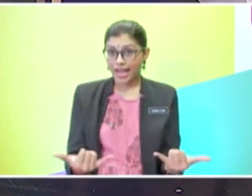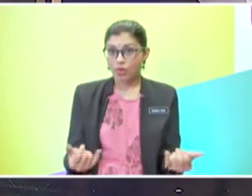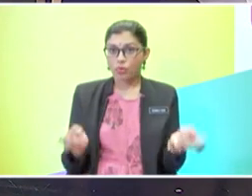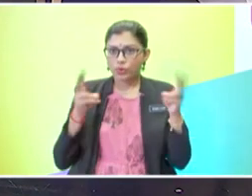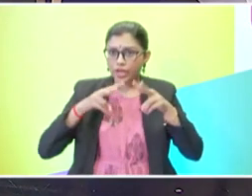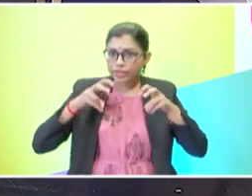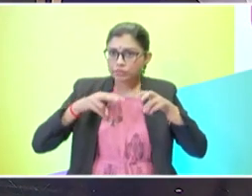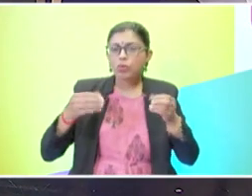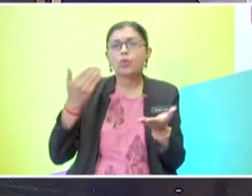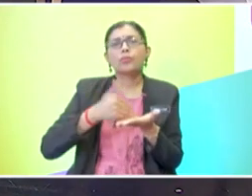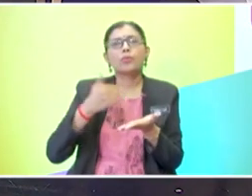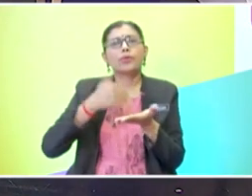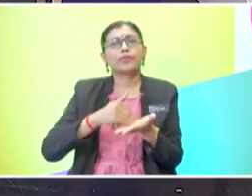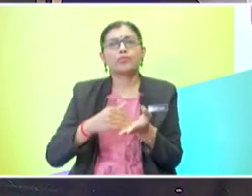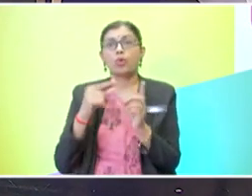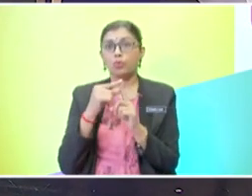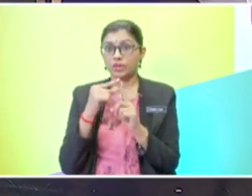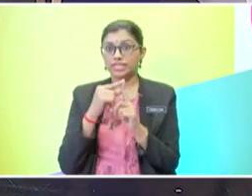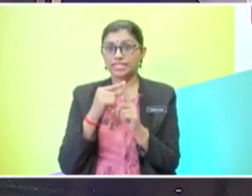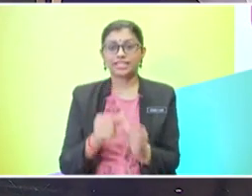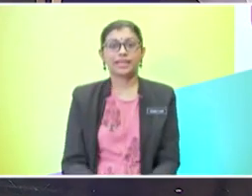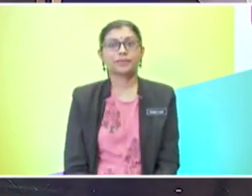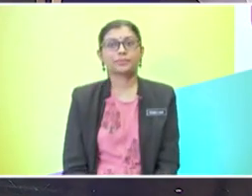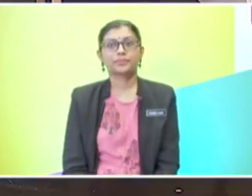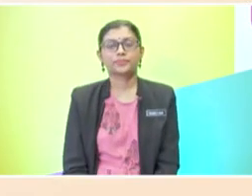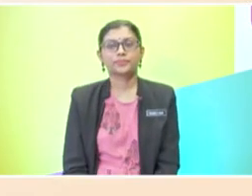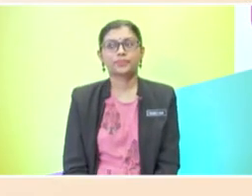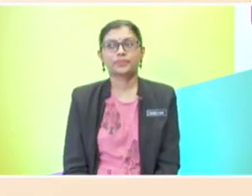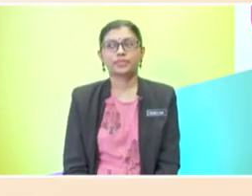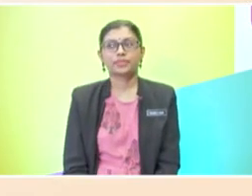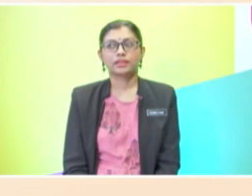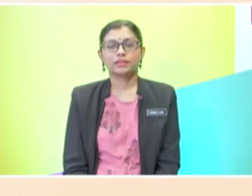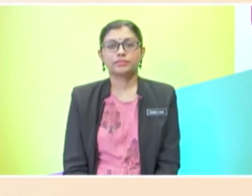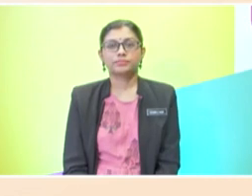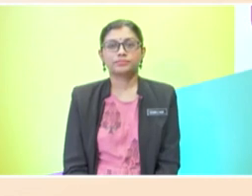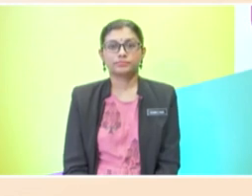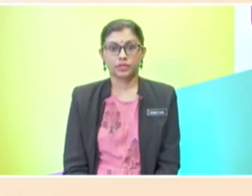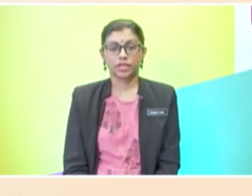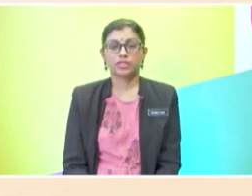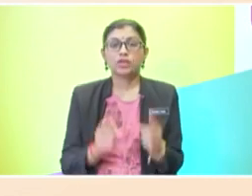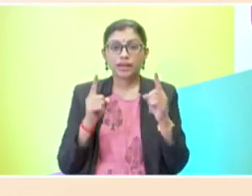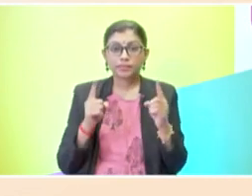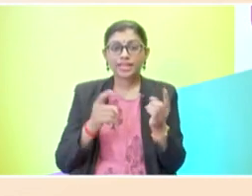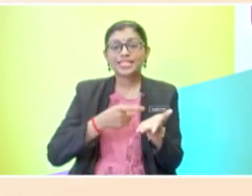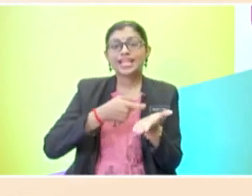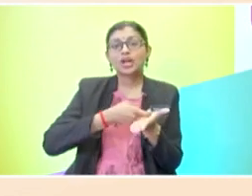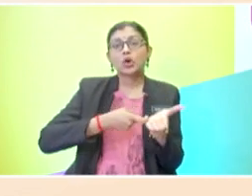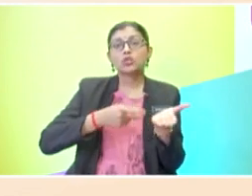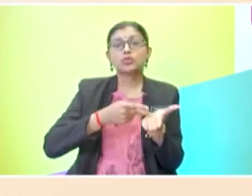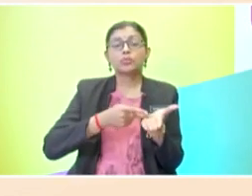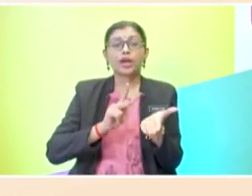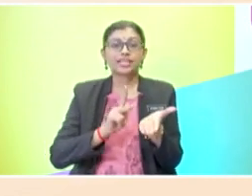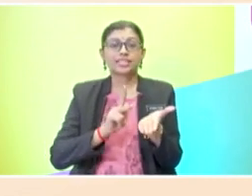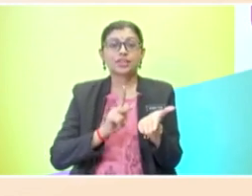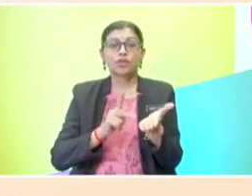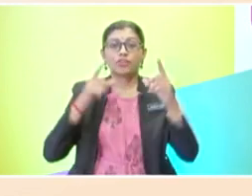Okay. Now, you see there, the cost price of a camera is 6,000. Yes. Okay, how much is the profit? So, to find